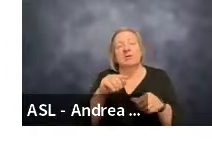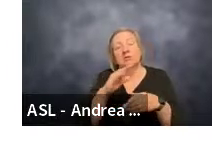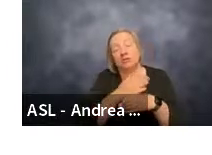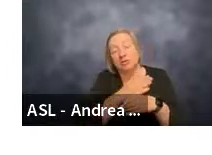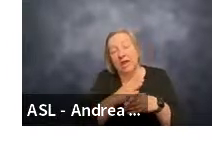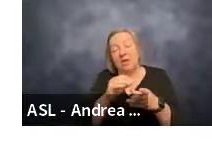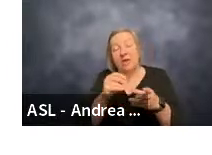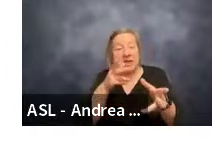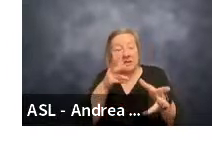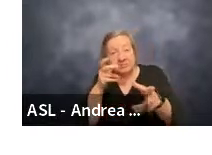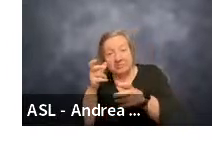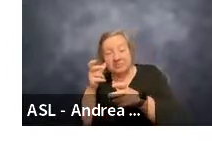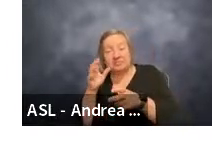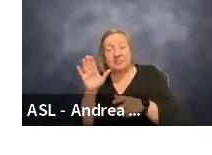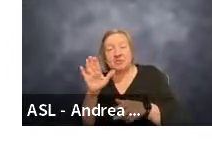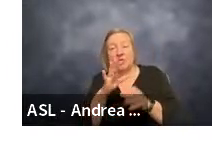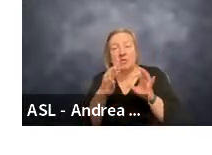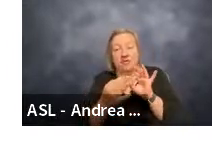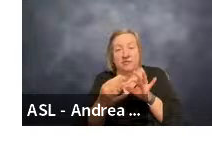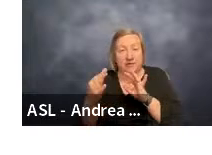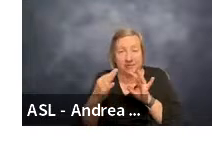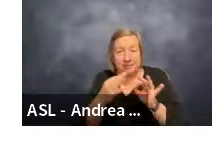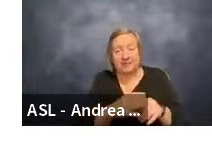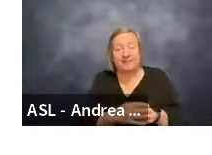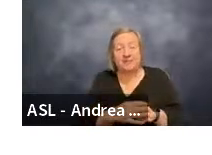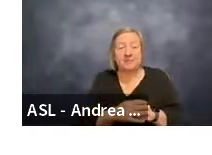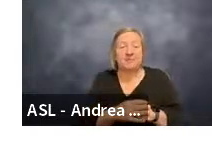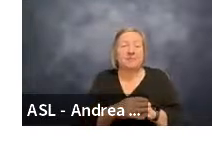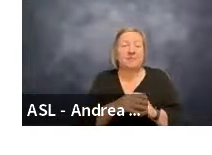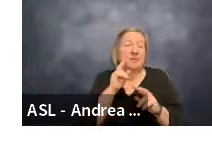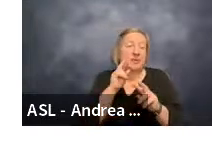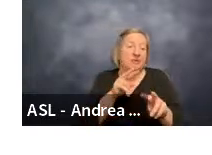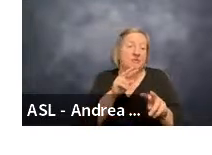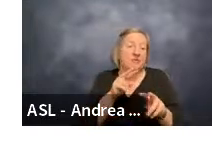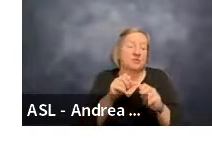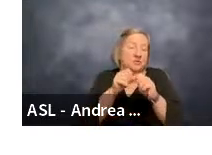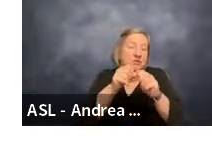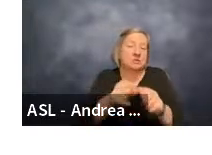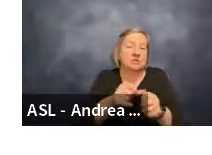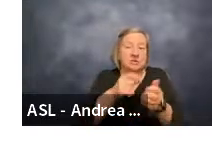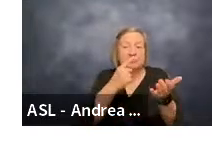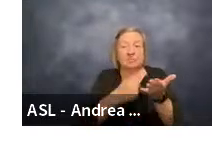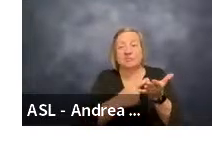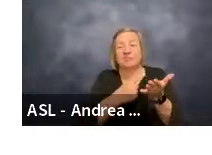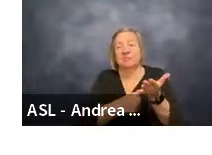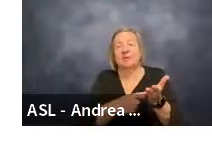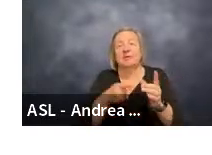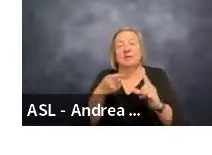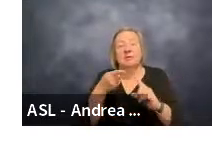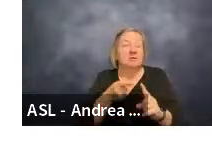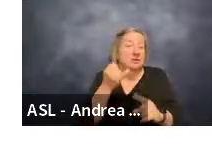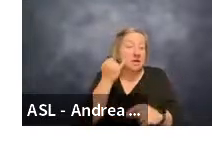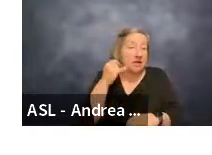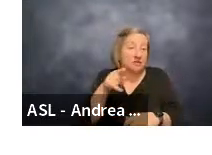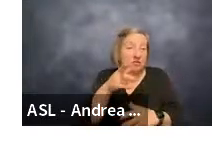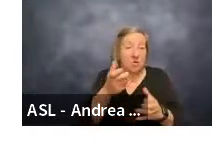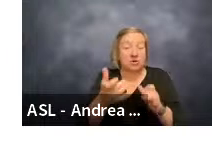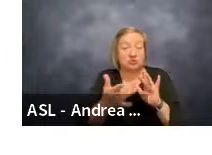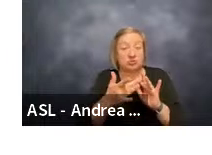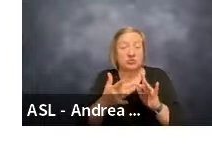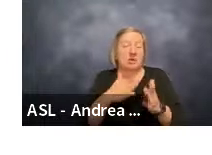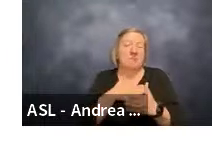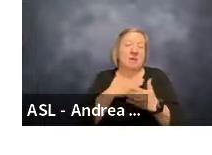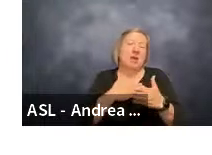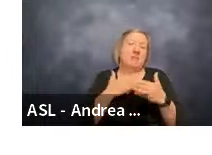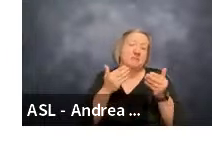hear your input, and look forward to continuing this discussion, particularly if you want to reach out, happy to do